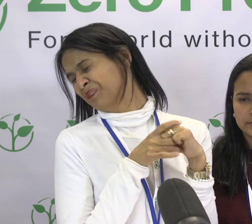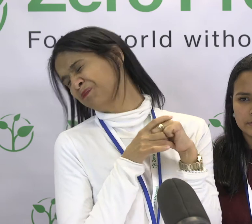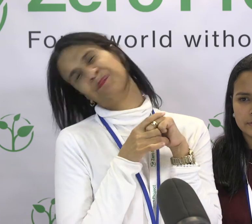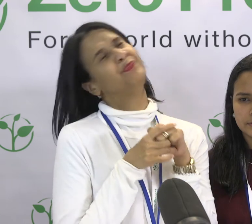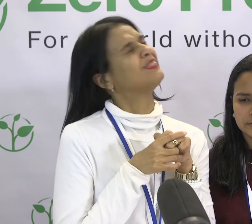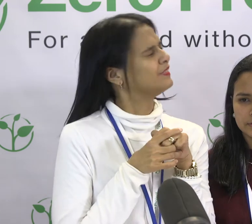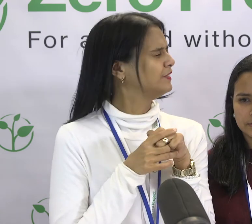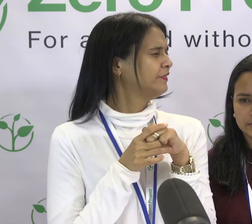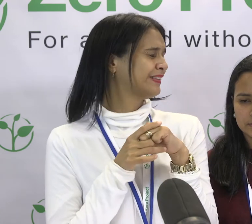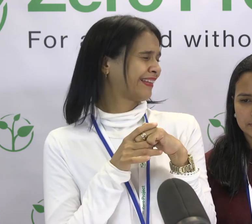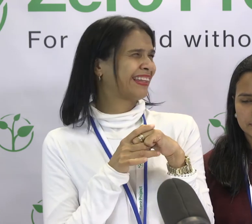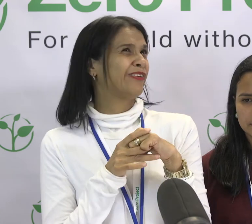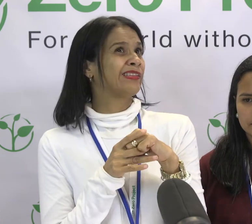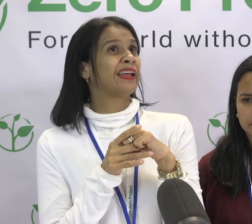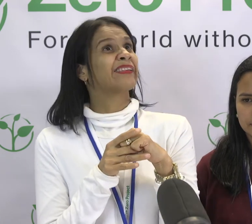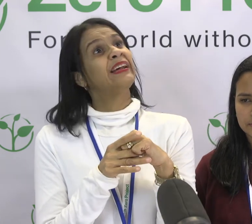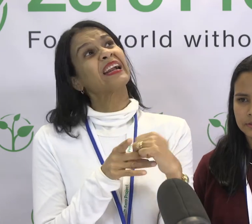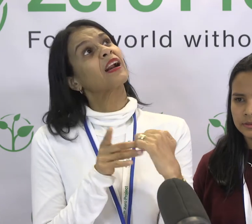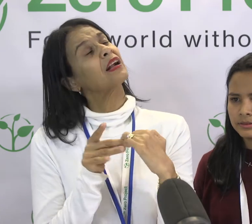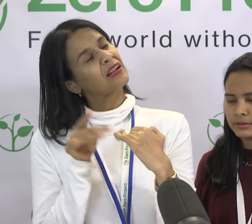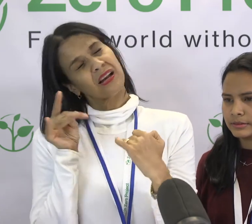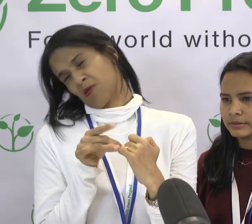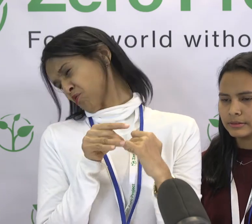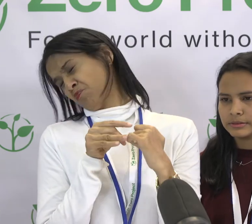También deseo decir,